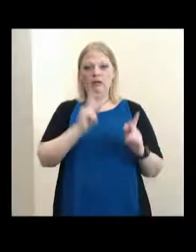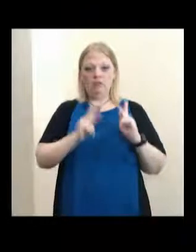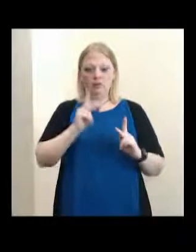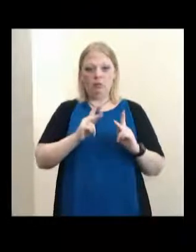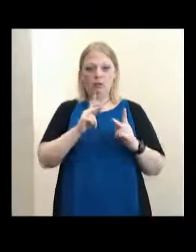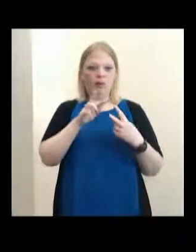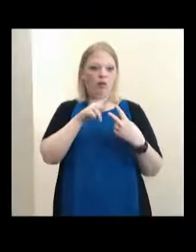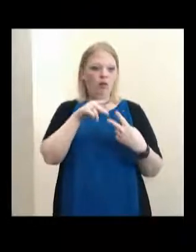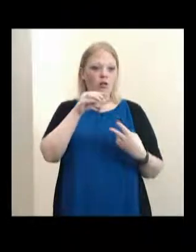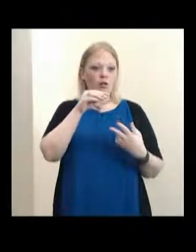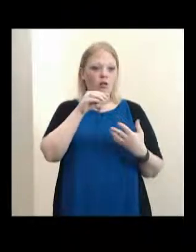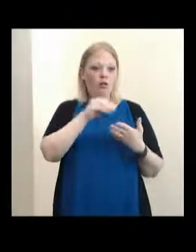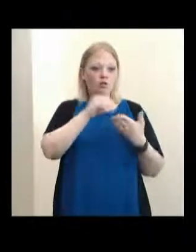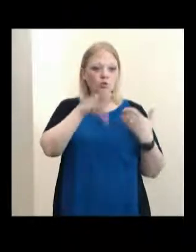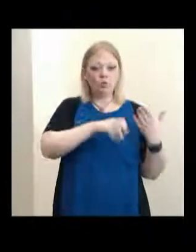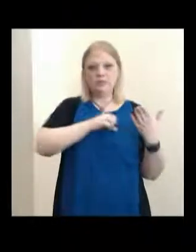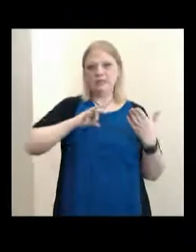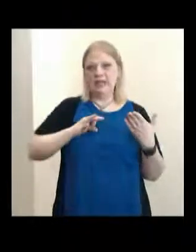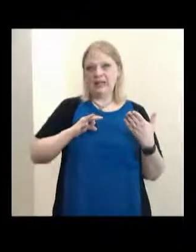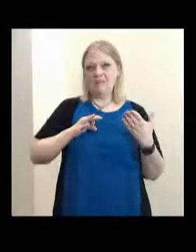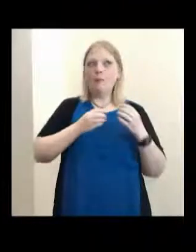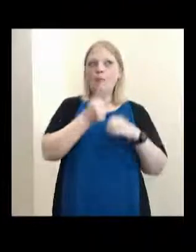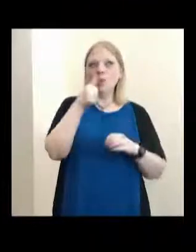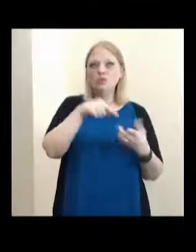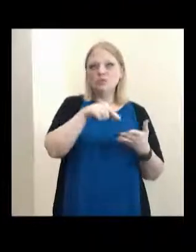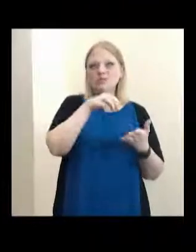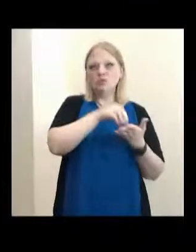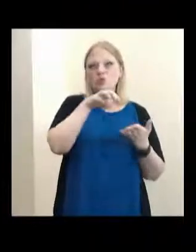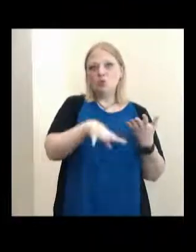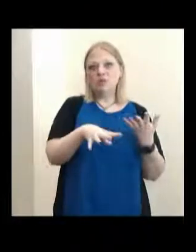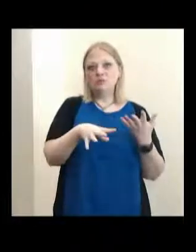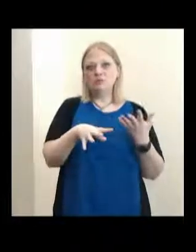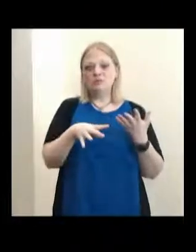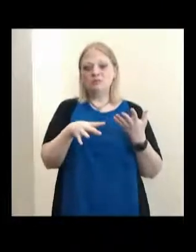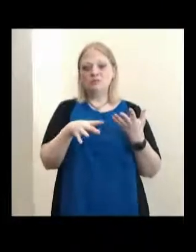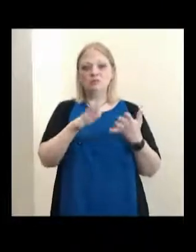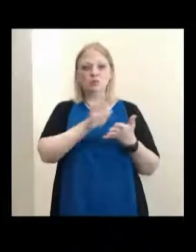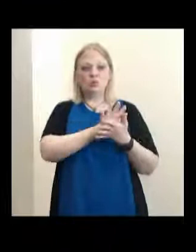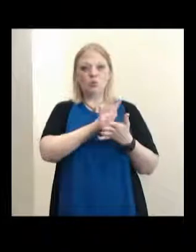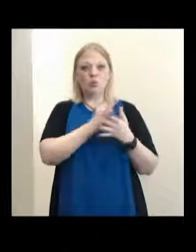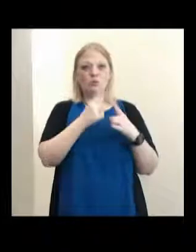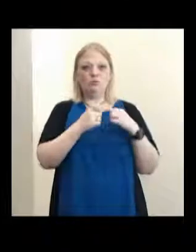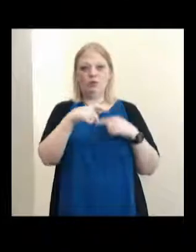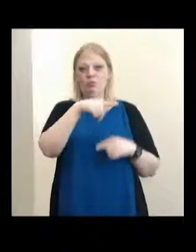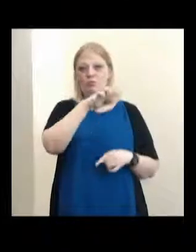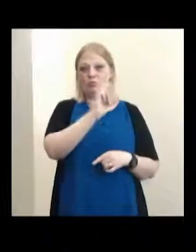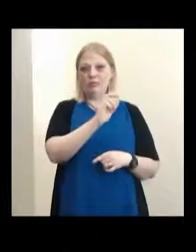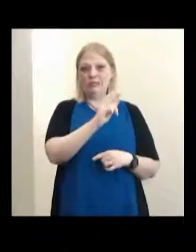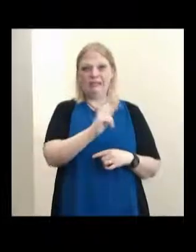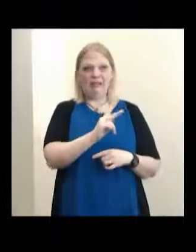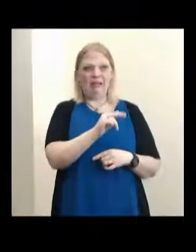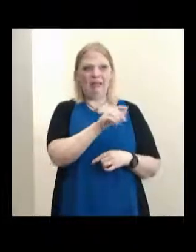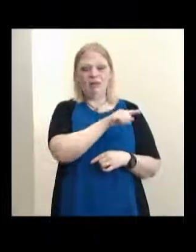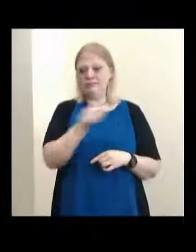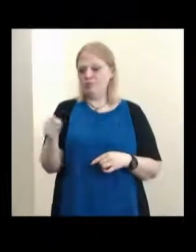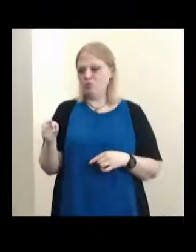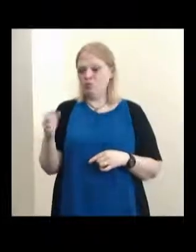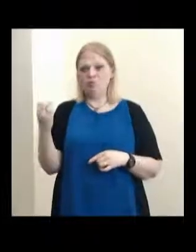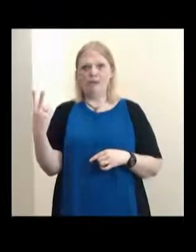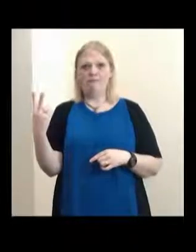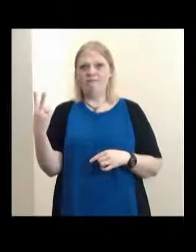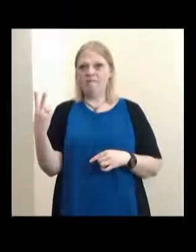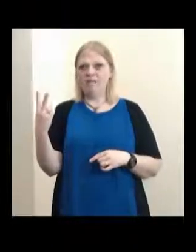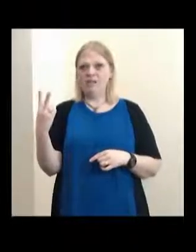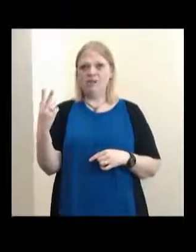either students or staff, but almost all students involved with the schools from pre-K to grade 12. So this is, again,